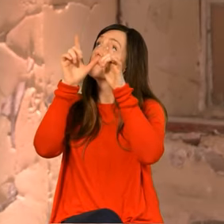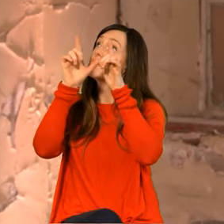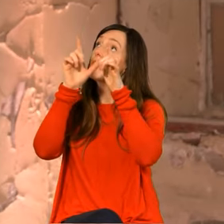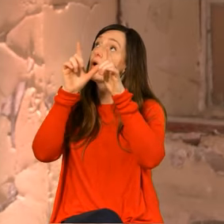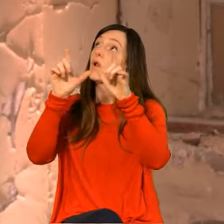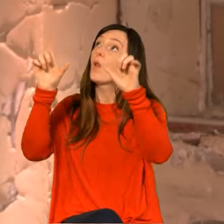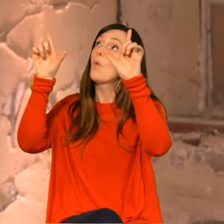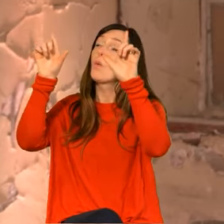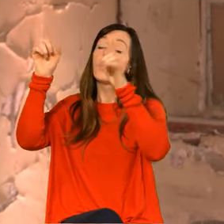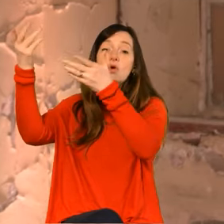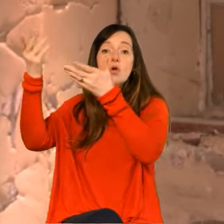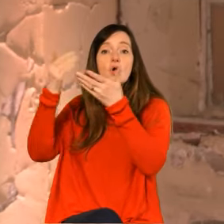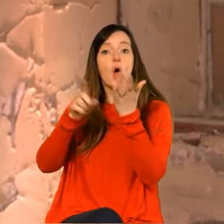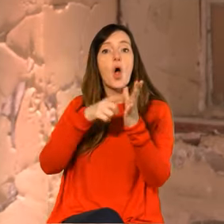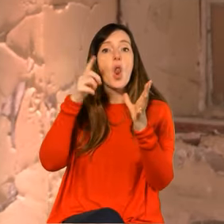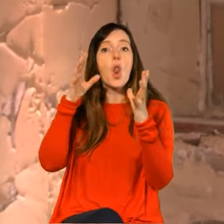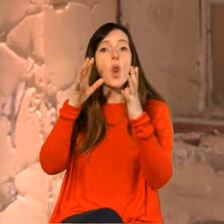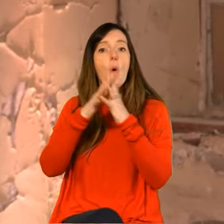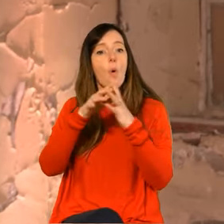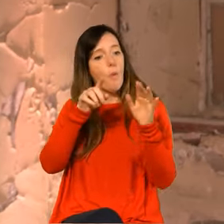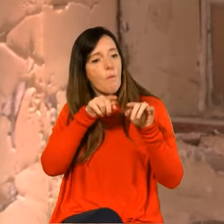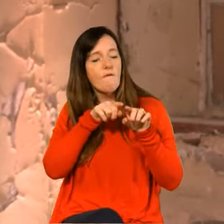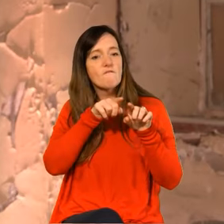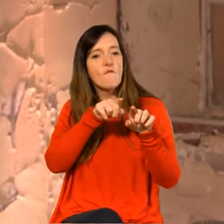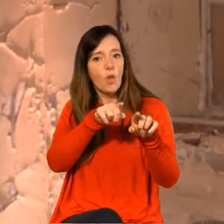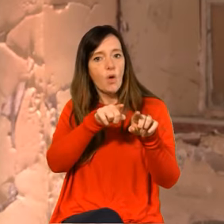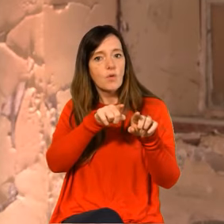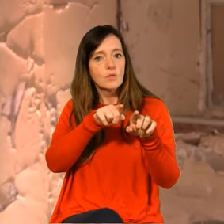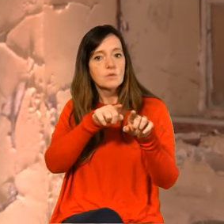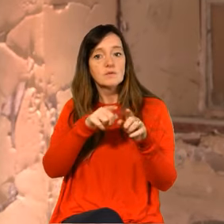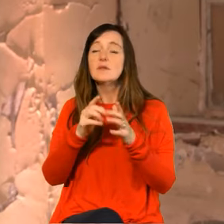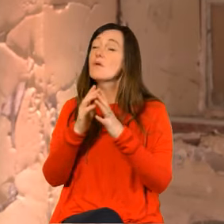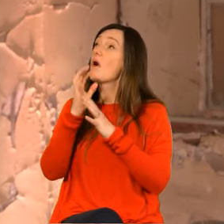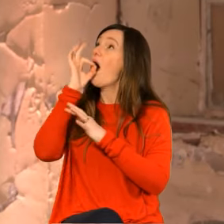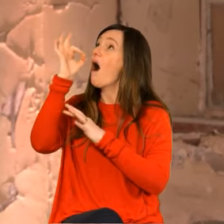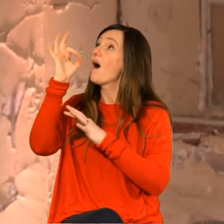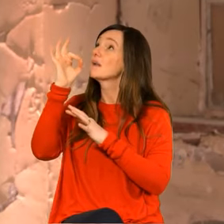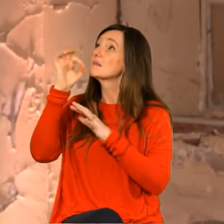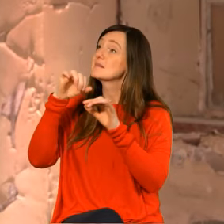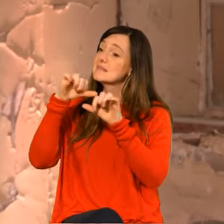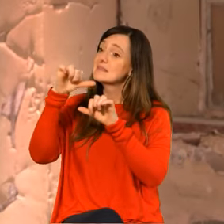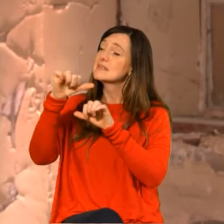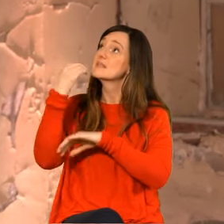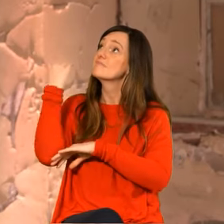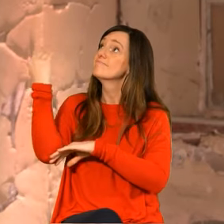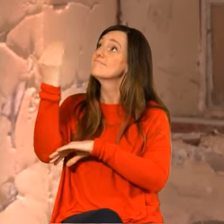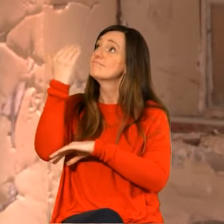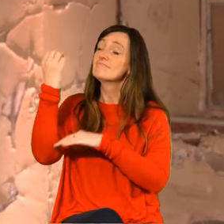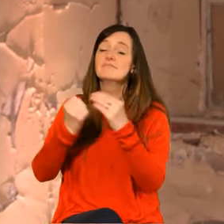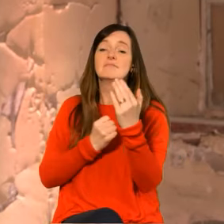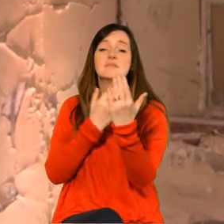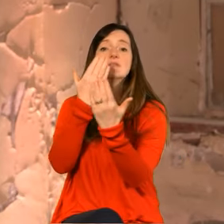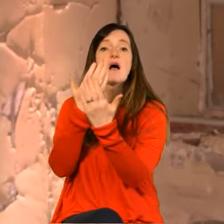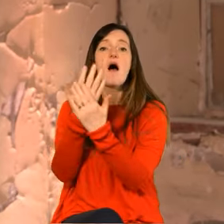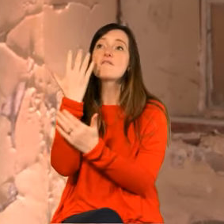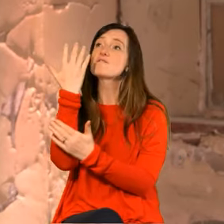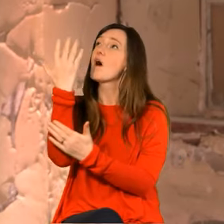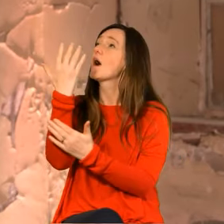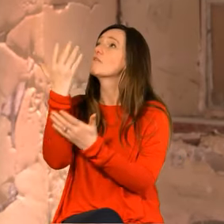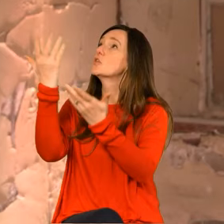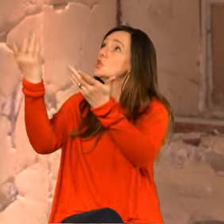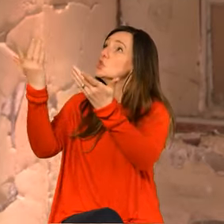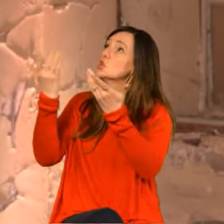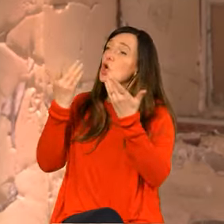the Lord." Father, we ask that as Christopher brings us Psalm 5, that you would show us afresh the